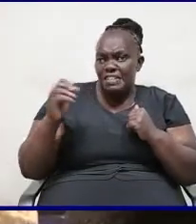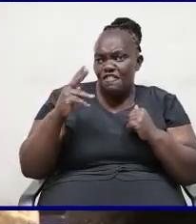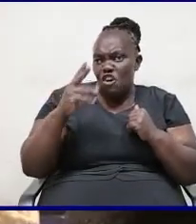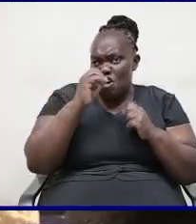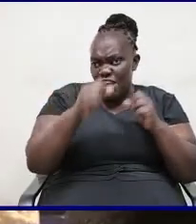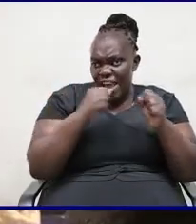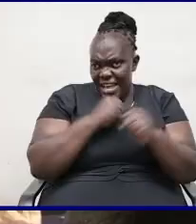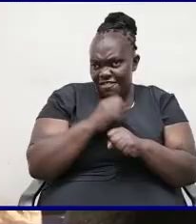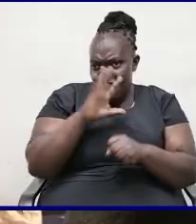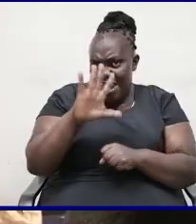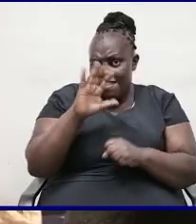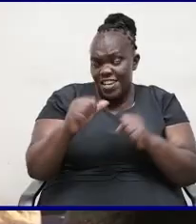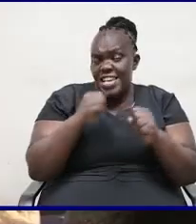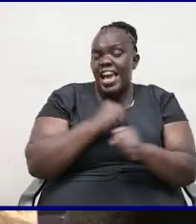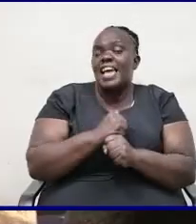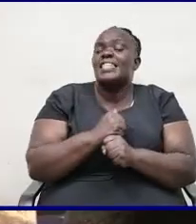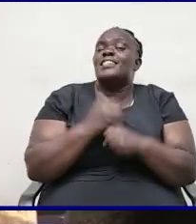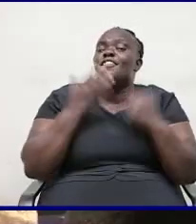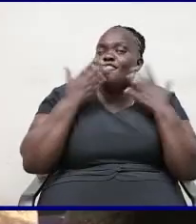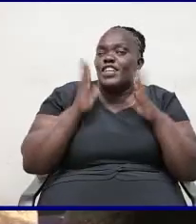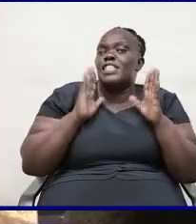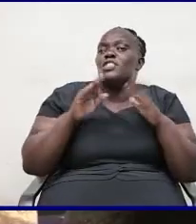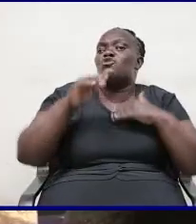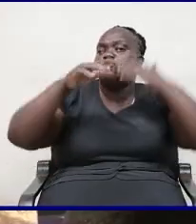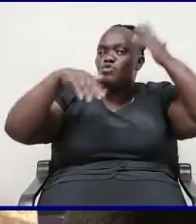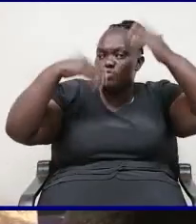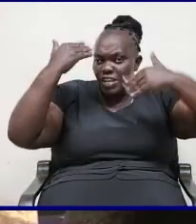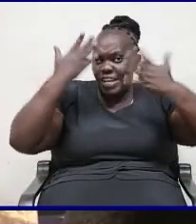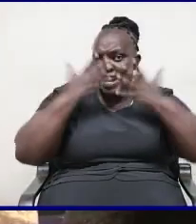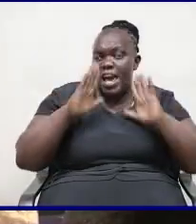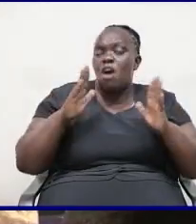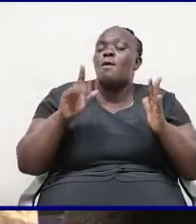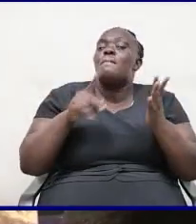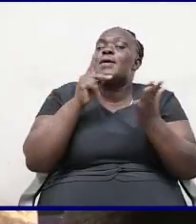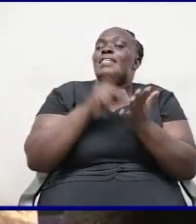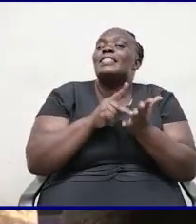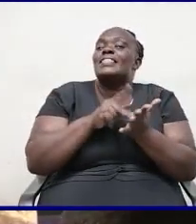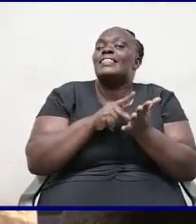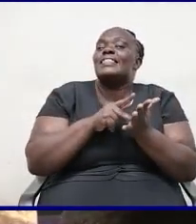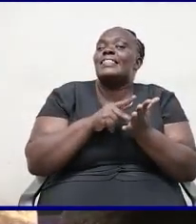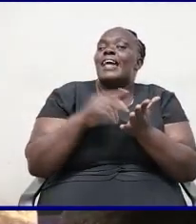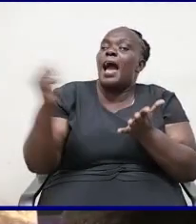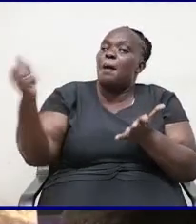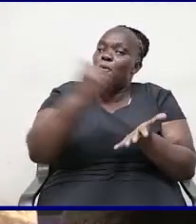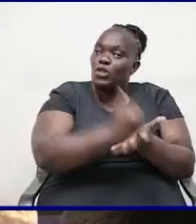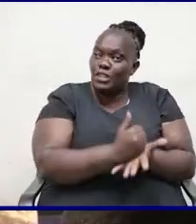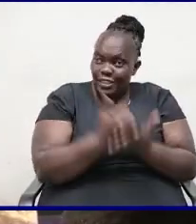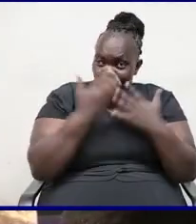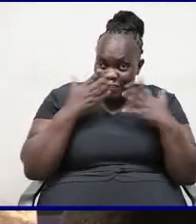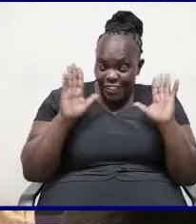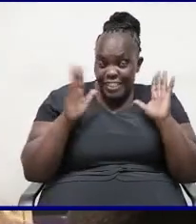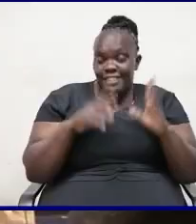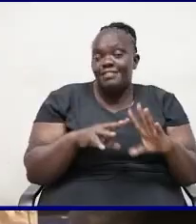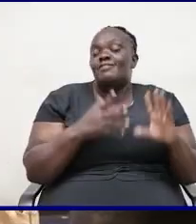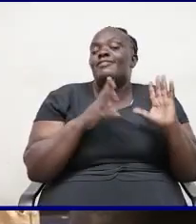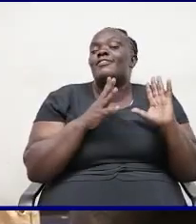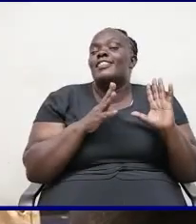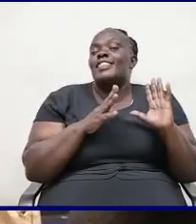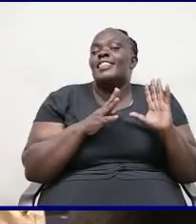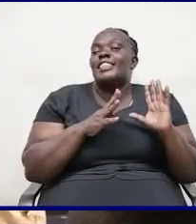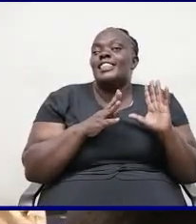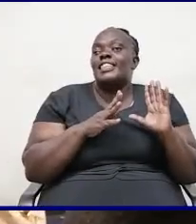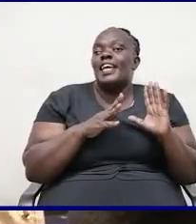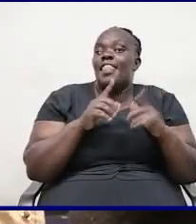4 years. 5 years. 5 years since you finished. Yes. You were now a high school principal. I was appointed a high school president. Wow. Makofi happened.